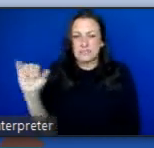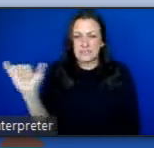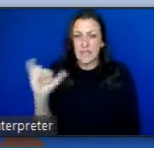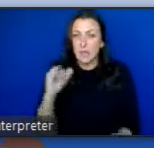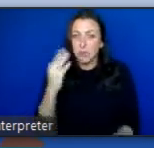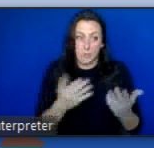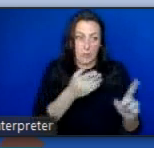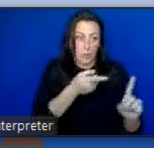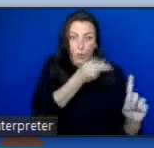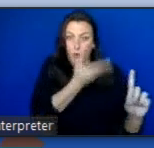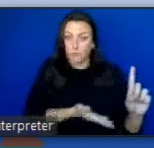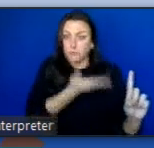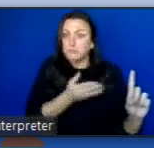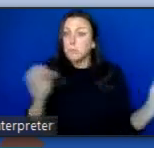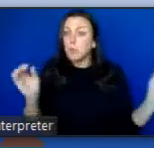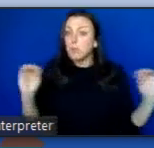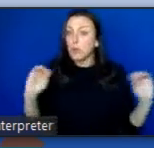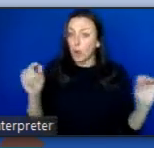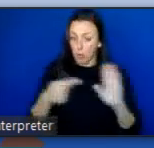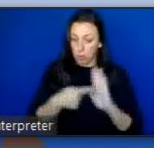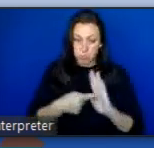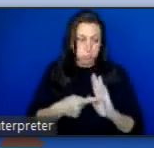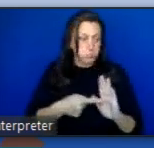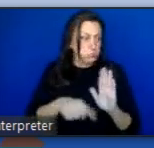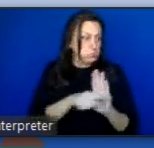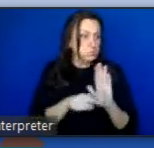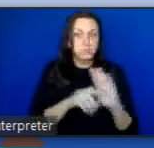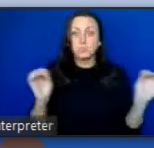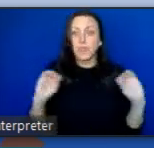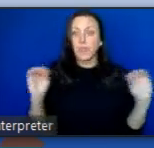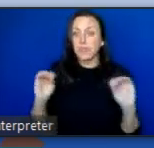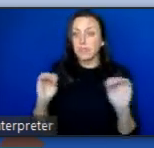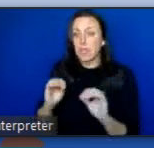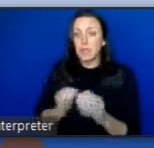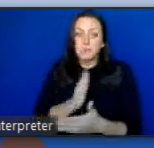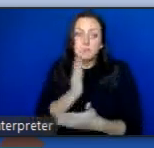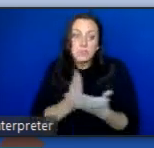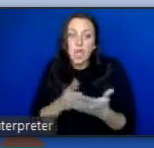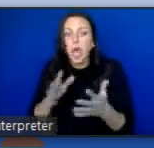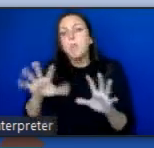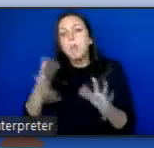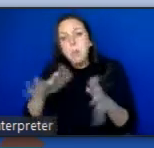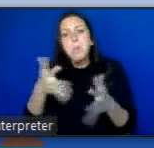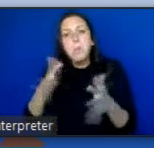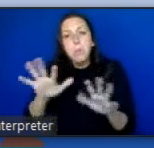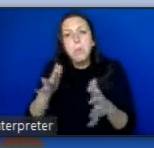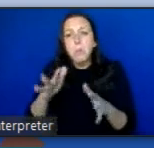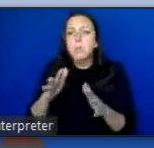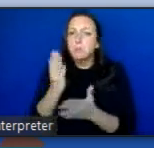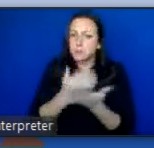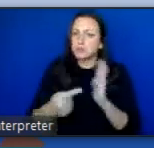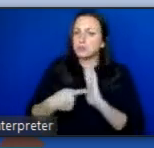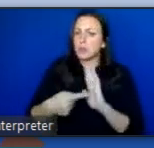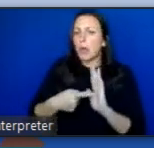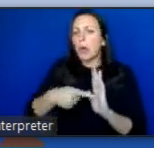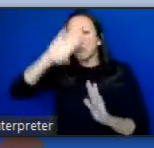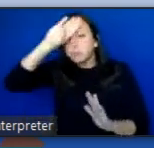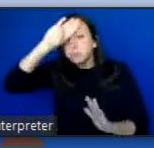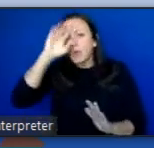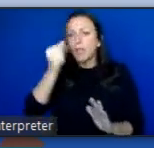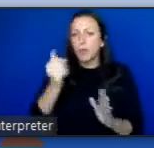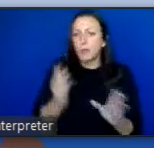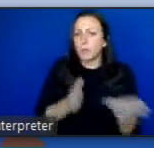symptoms or mild symptoms to severe symptoms, and some people continue to have symptoms many, many